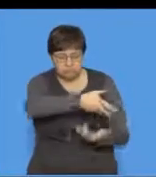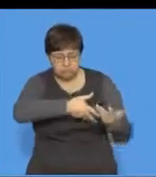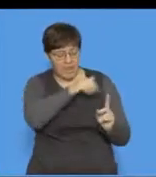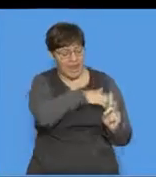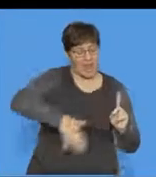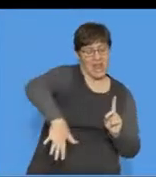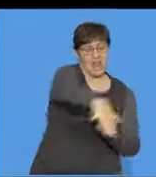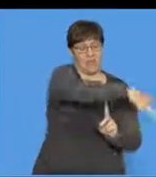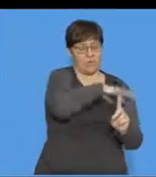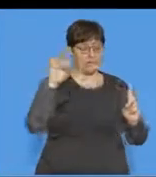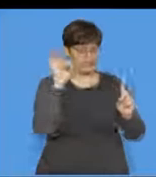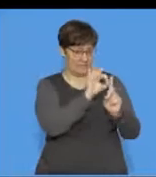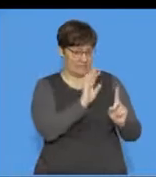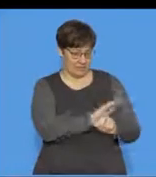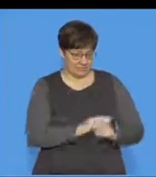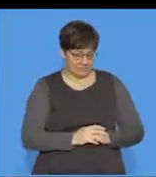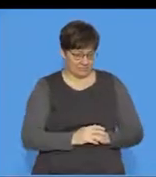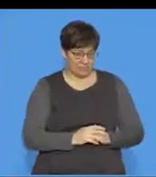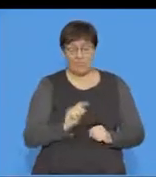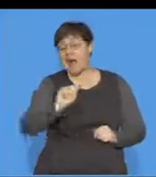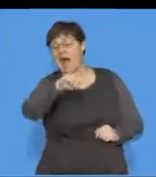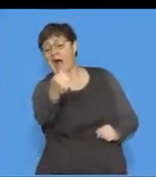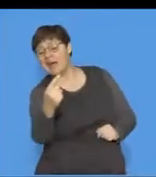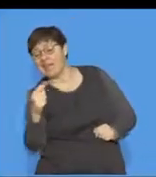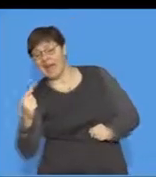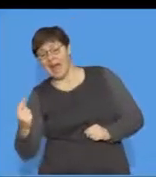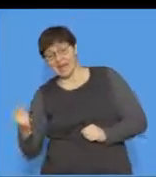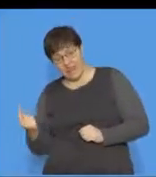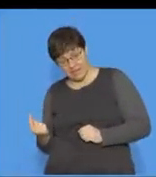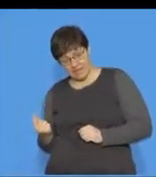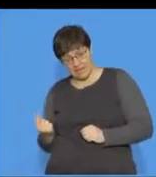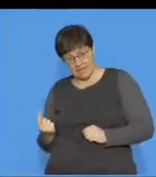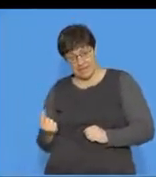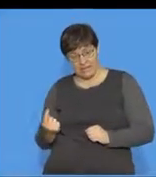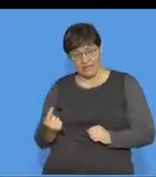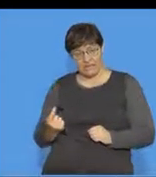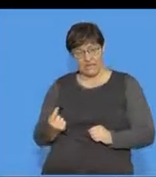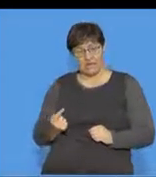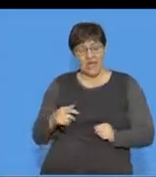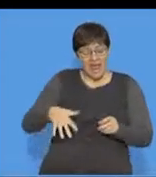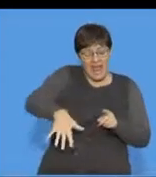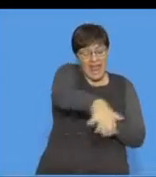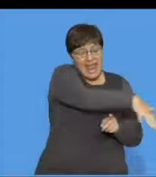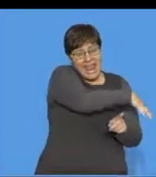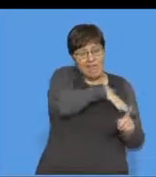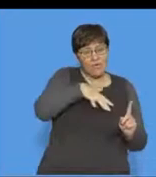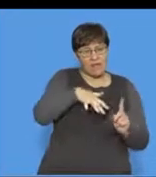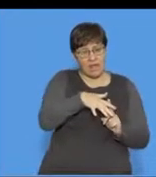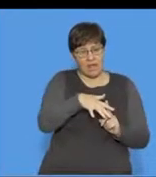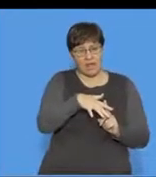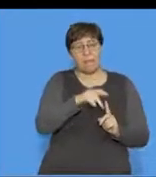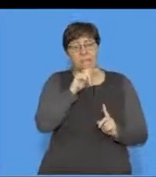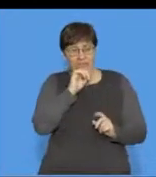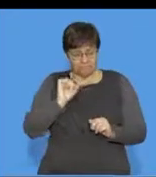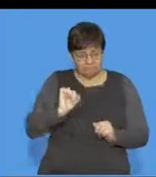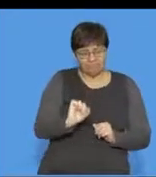area. Now, for other populations, that particular area seemed to be